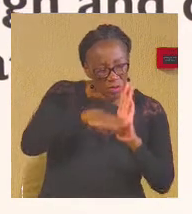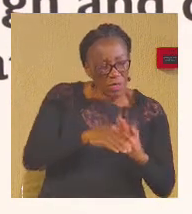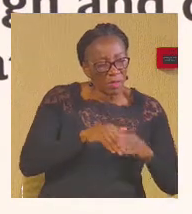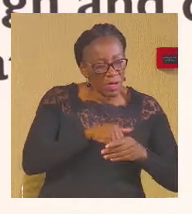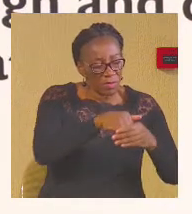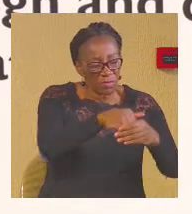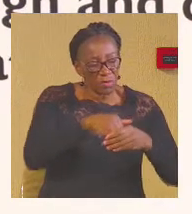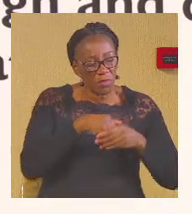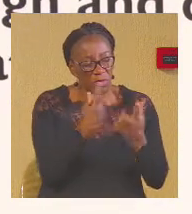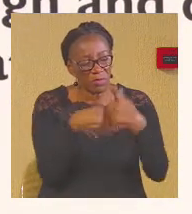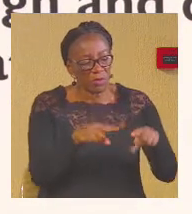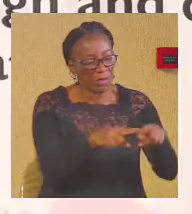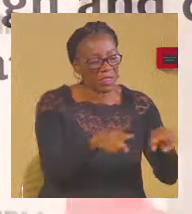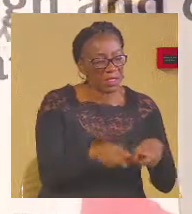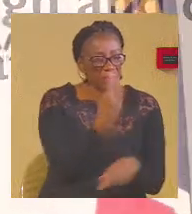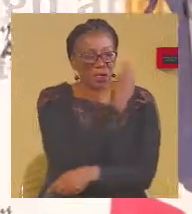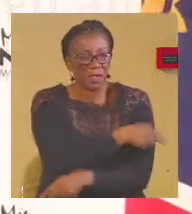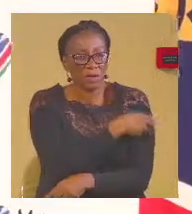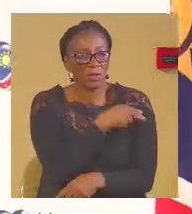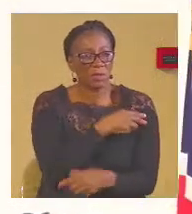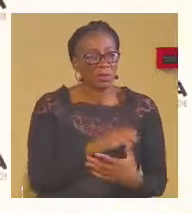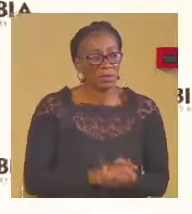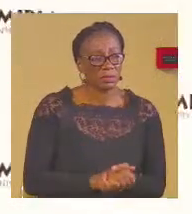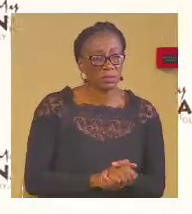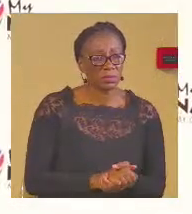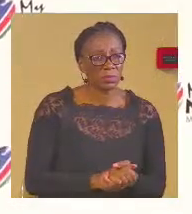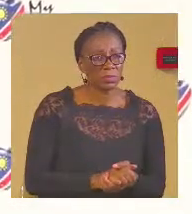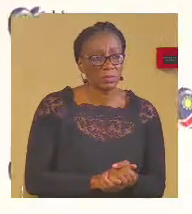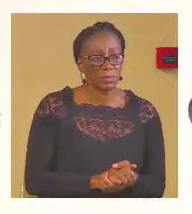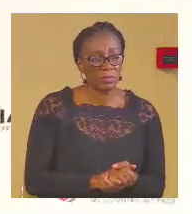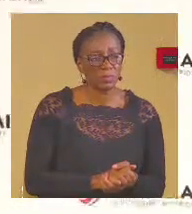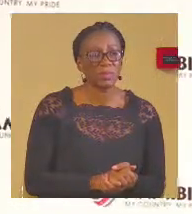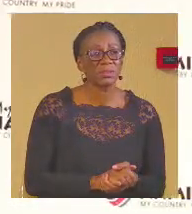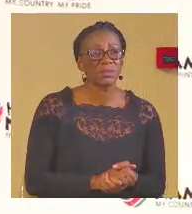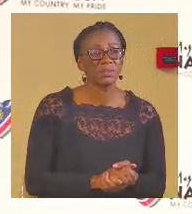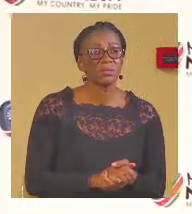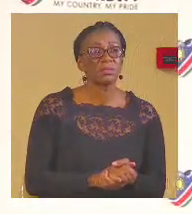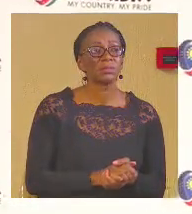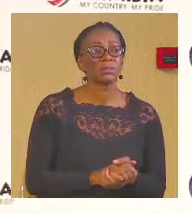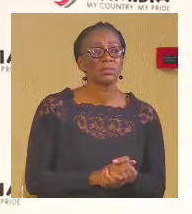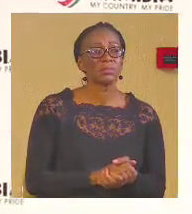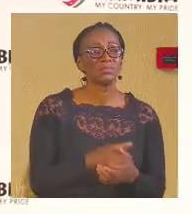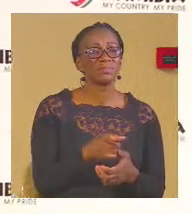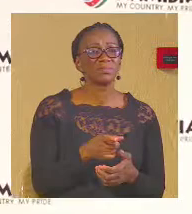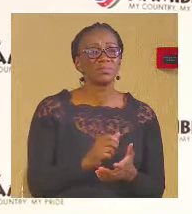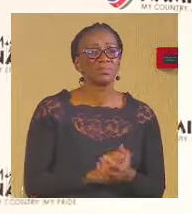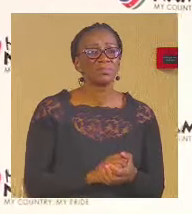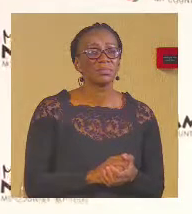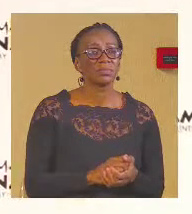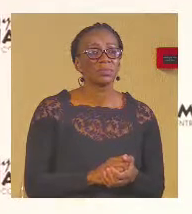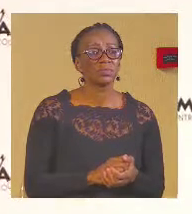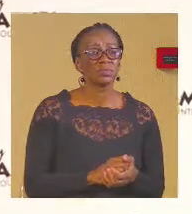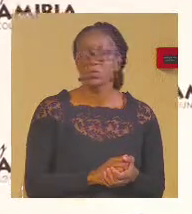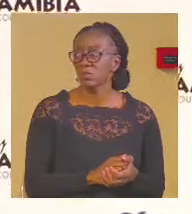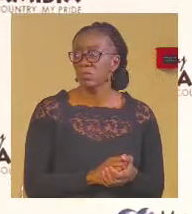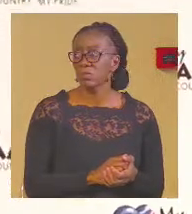Okay. Thank you very much. Mr. Nangombe, I want us to talk us... Just add to one issue that my